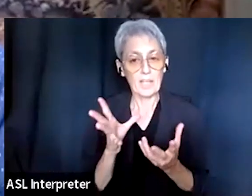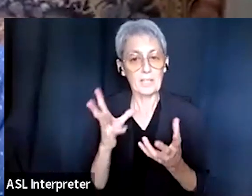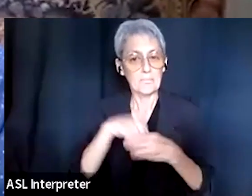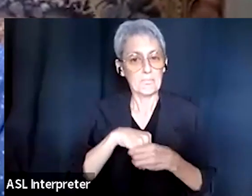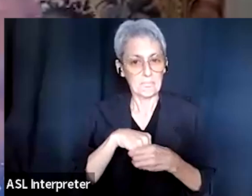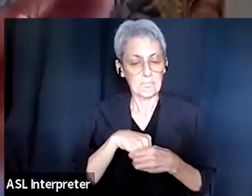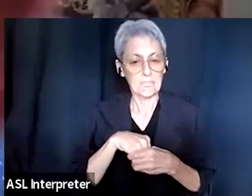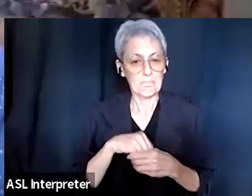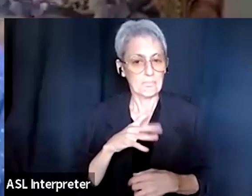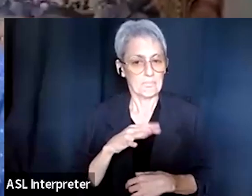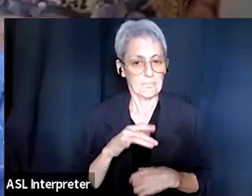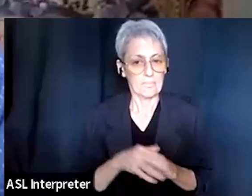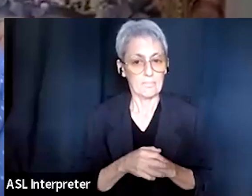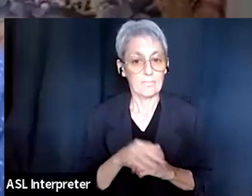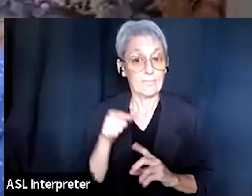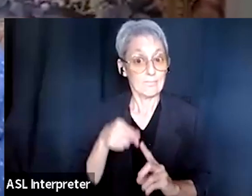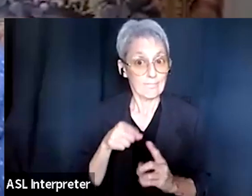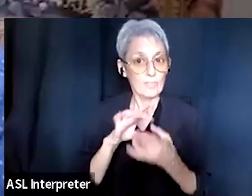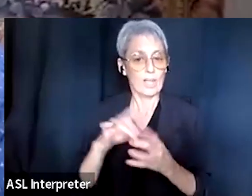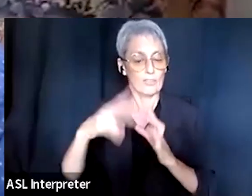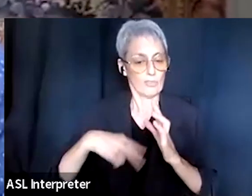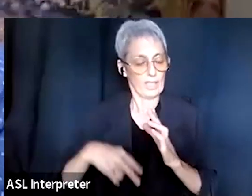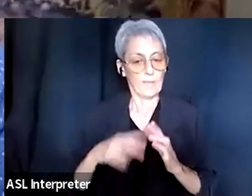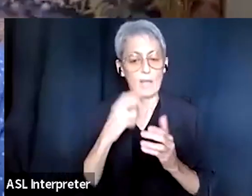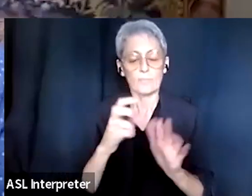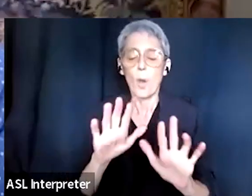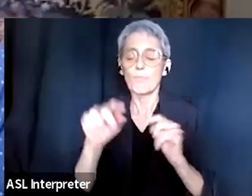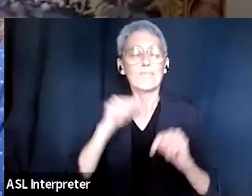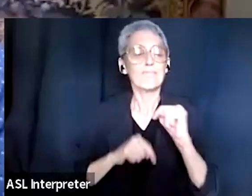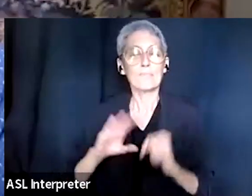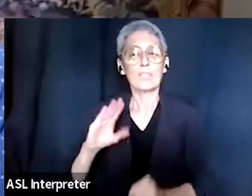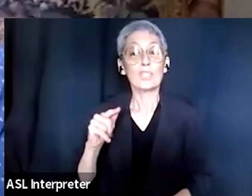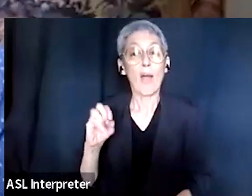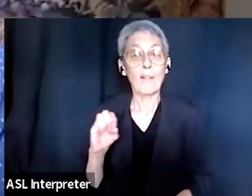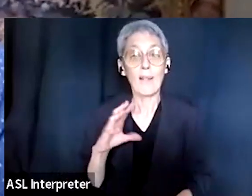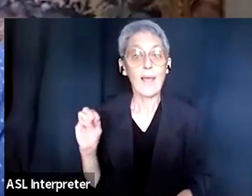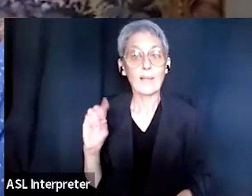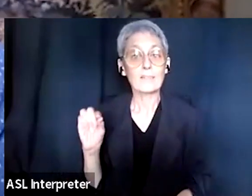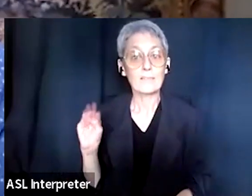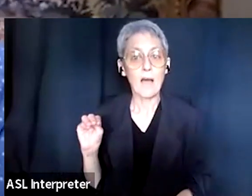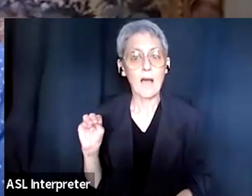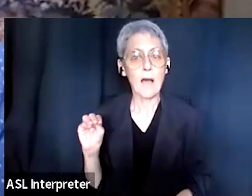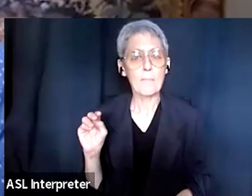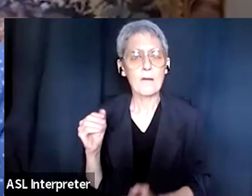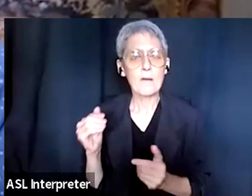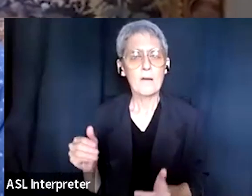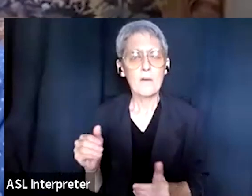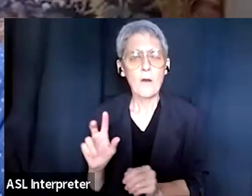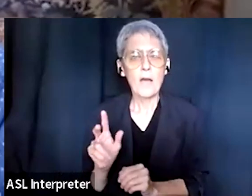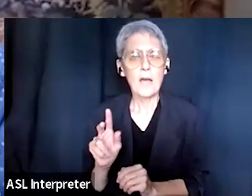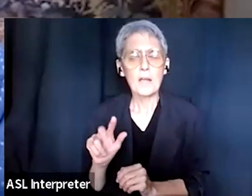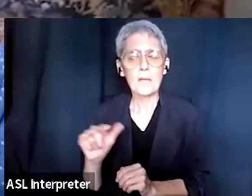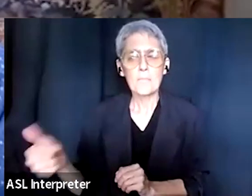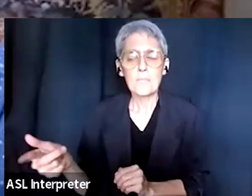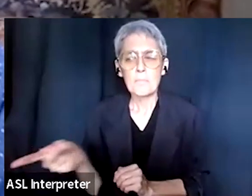reading. And I'm gonna jump right in. Well, let me just have Charlotte and say something, just a real quick snapshot of your background, your